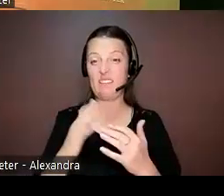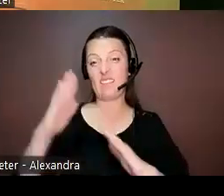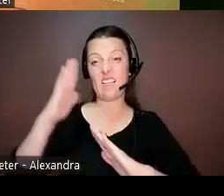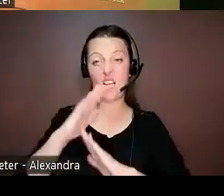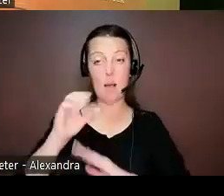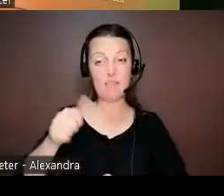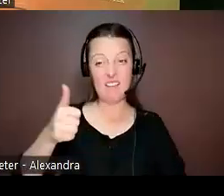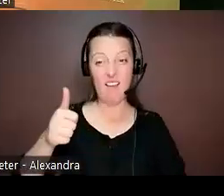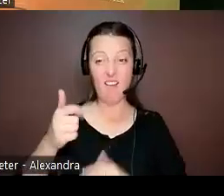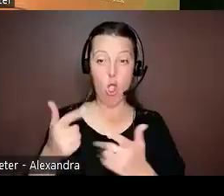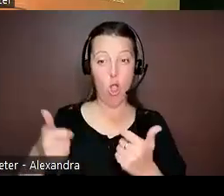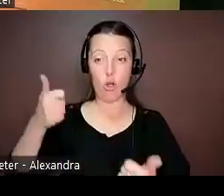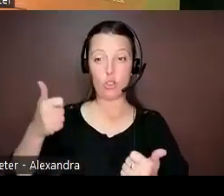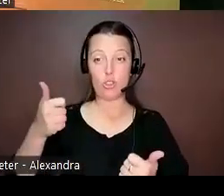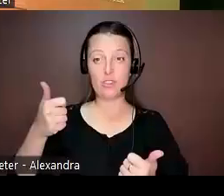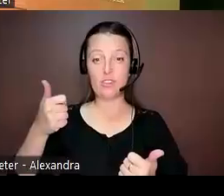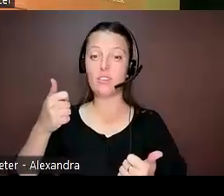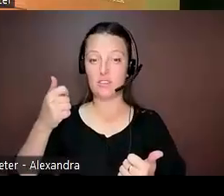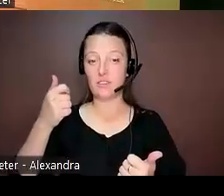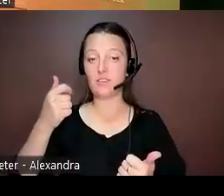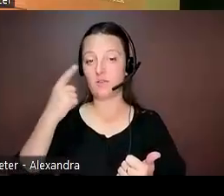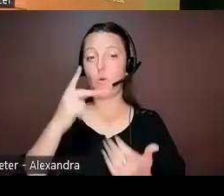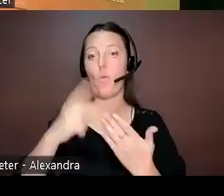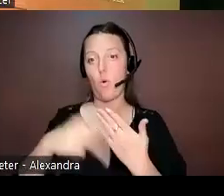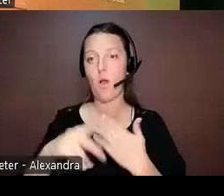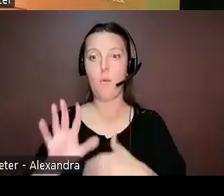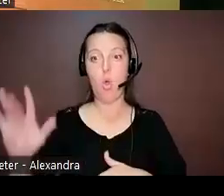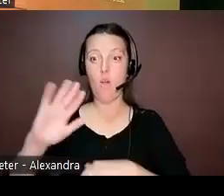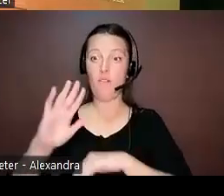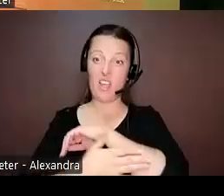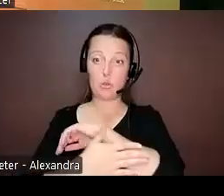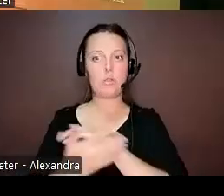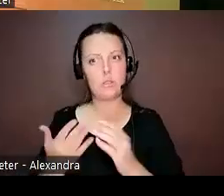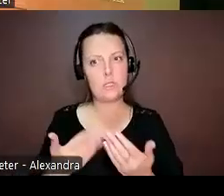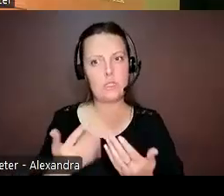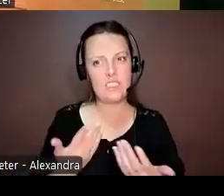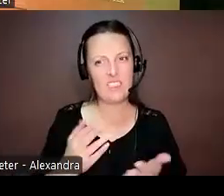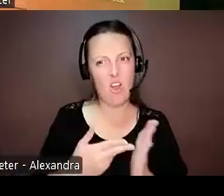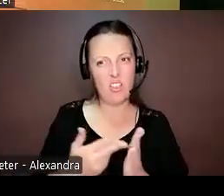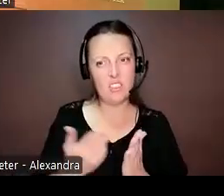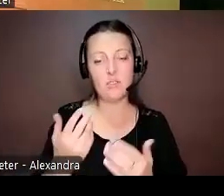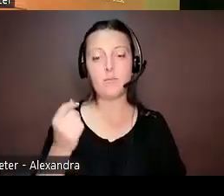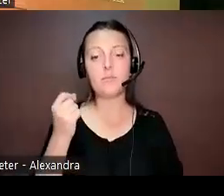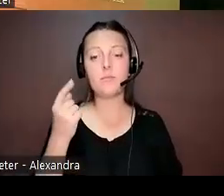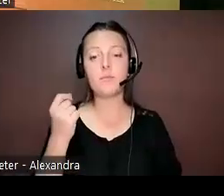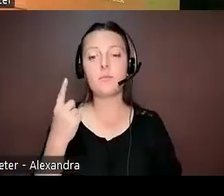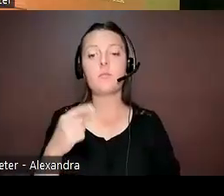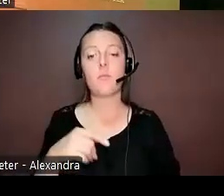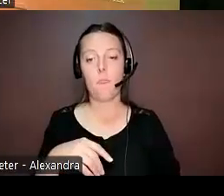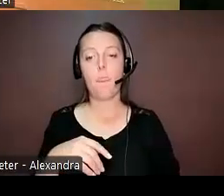Because very few program has, very few psychiatry department program has as much